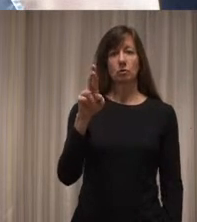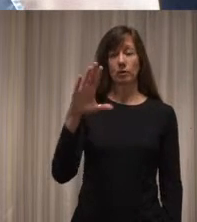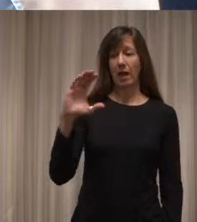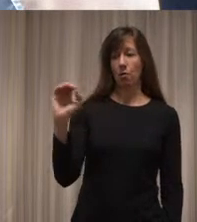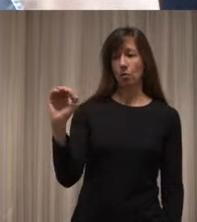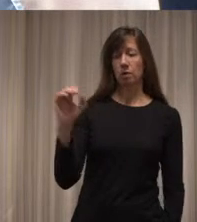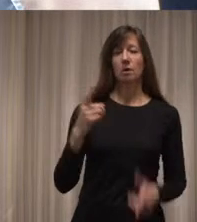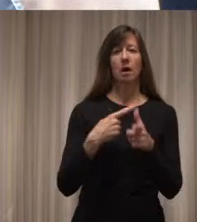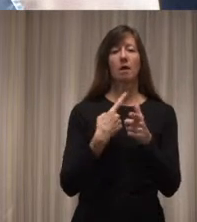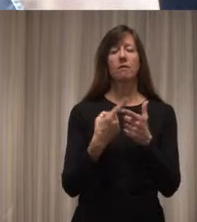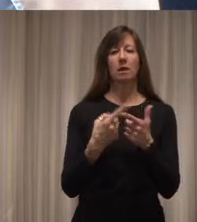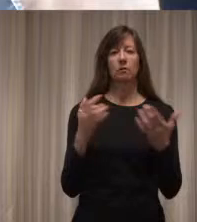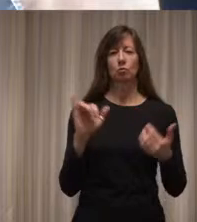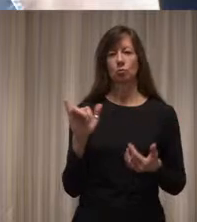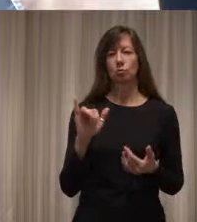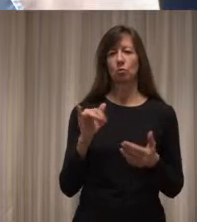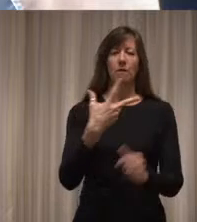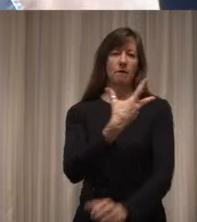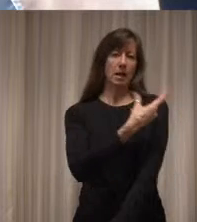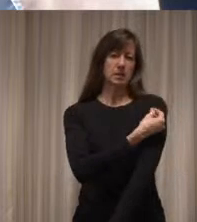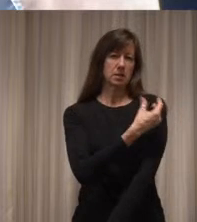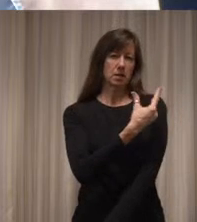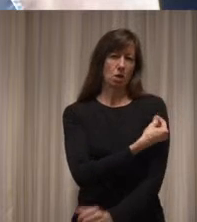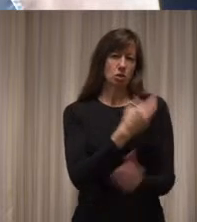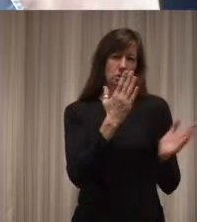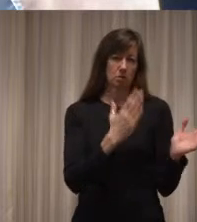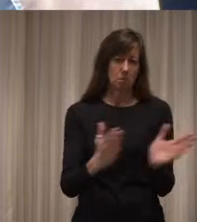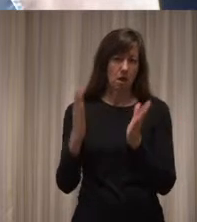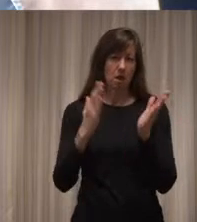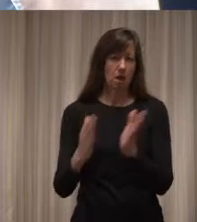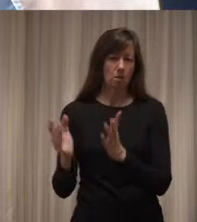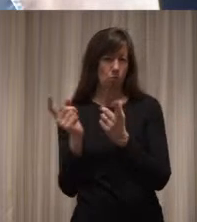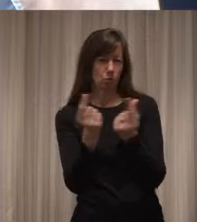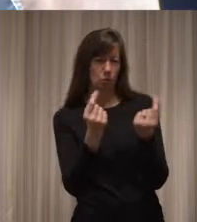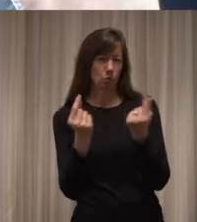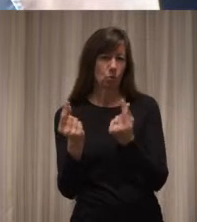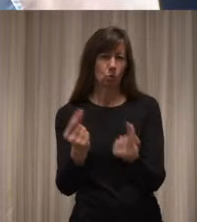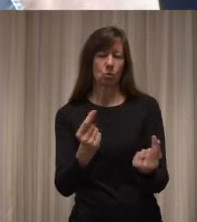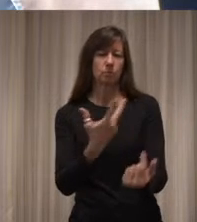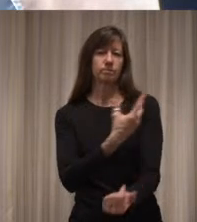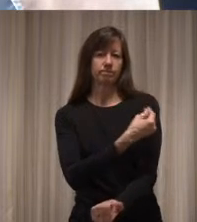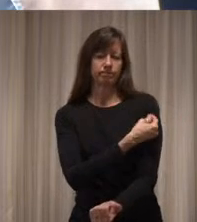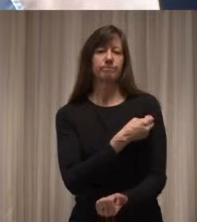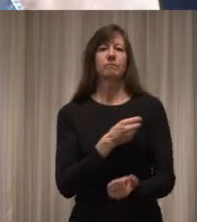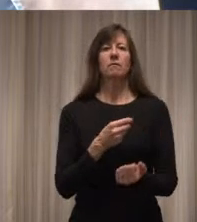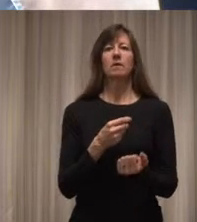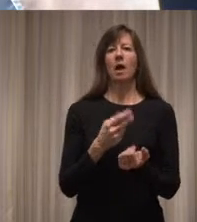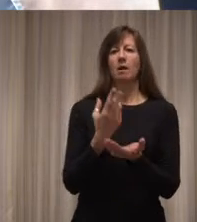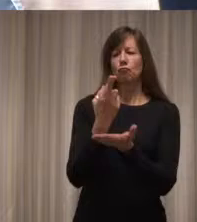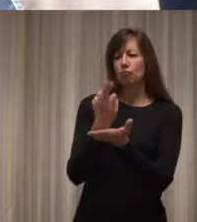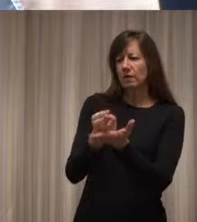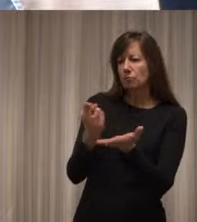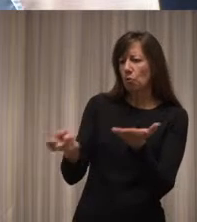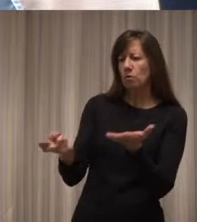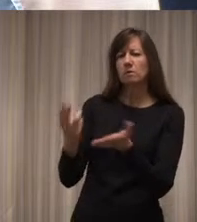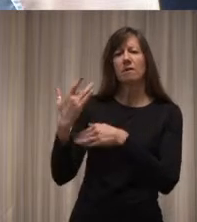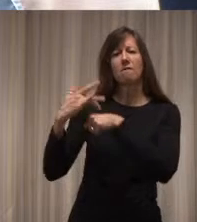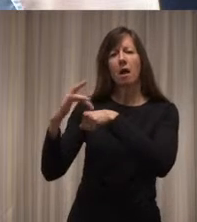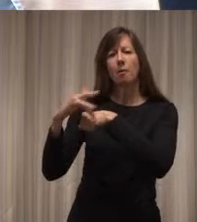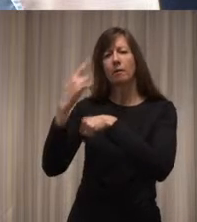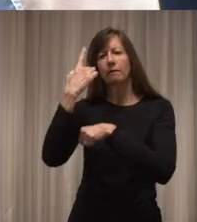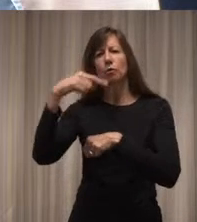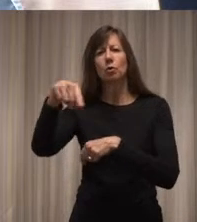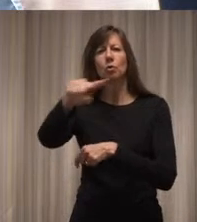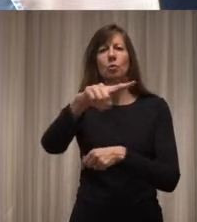vaccination plans and really resources for you all in our community who I know have many concerns and